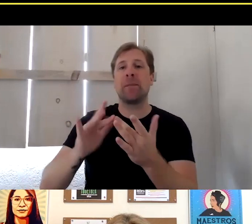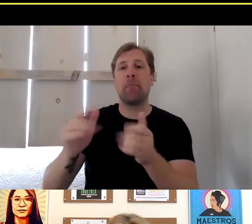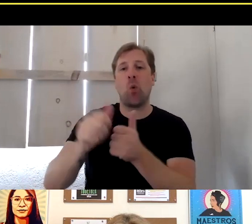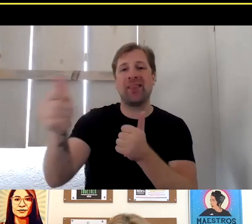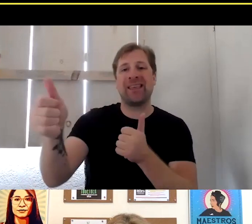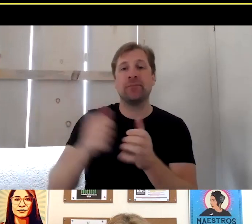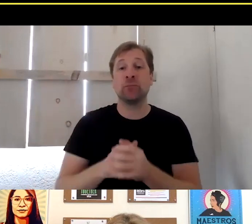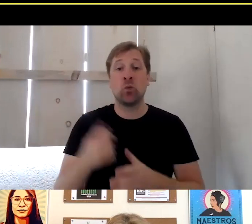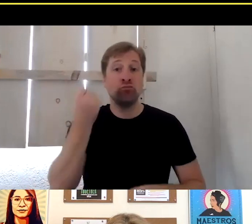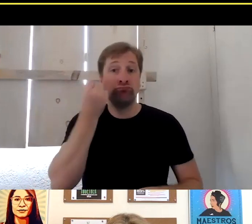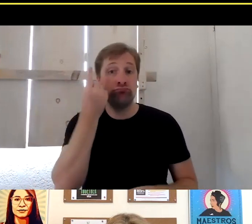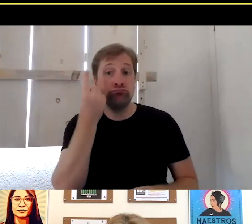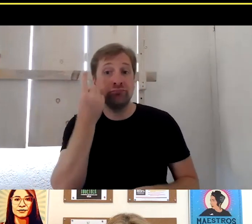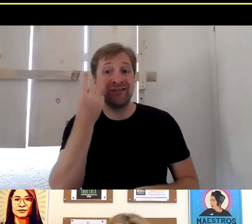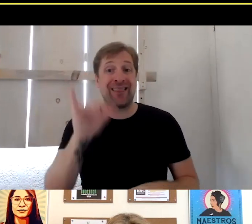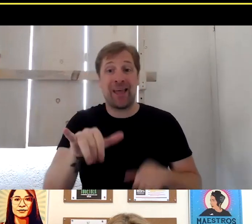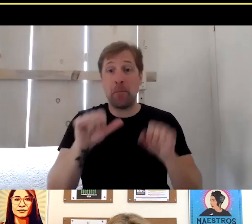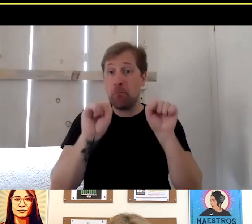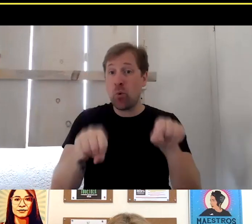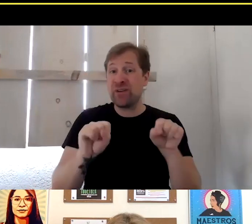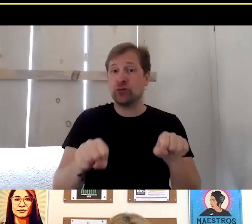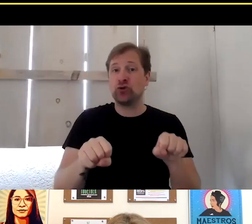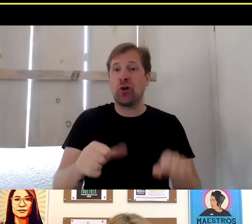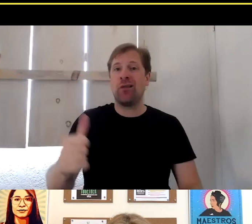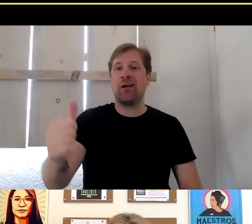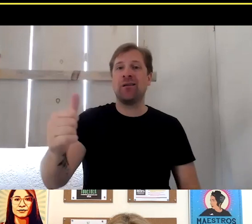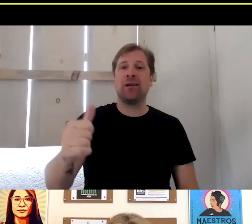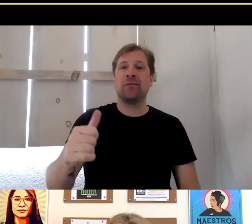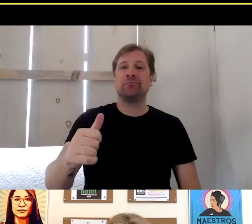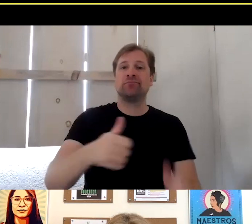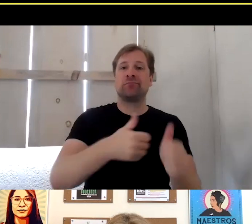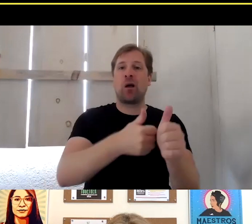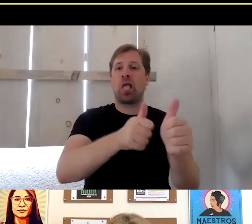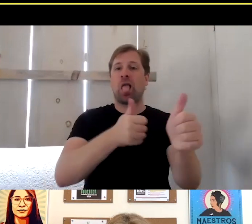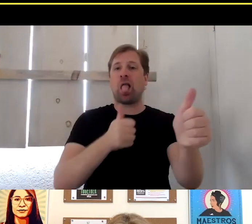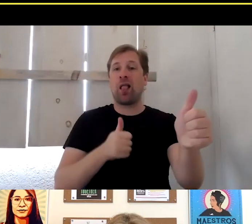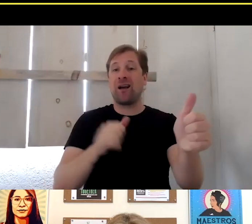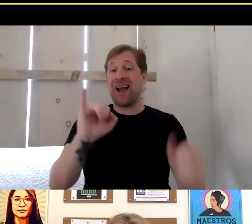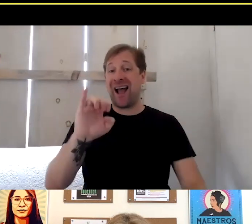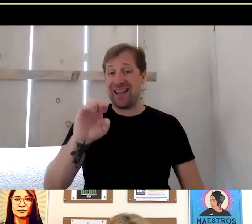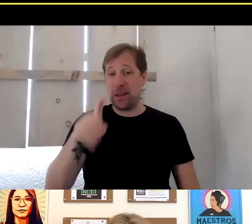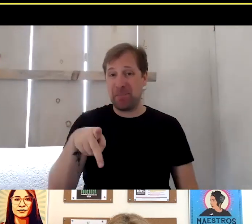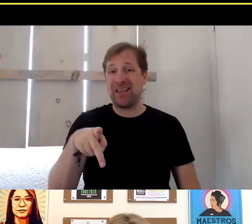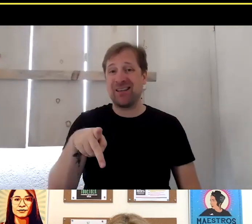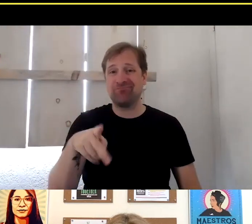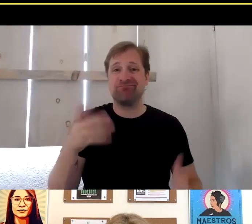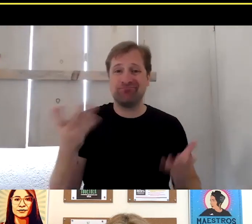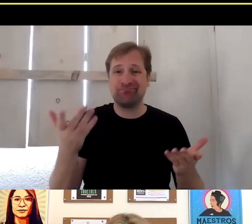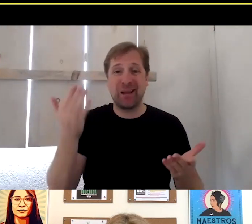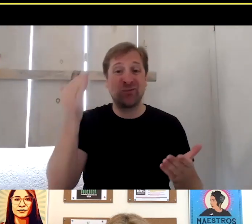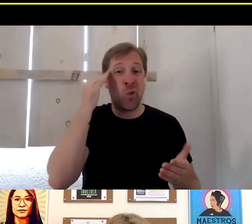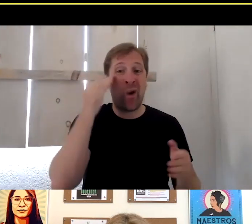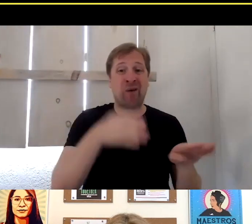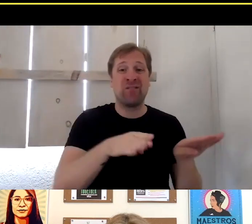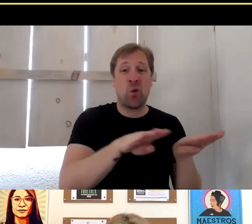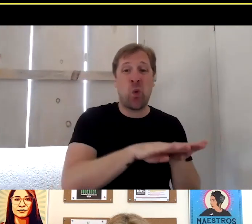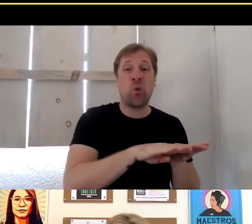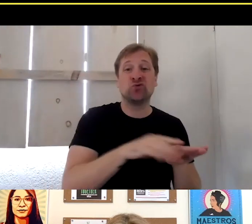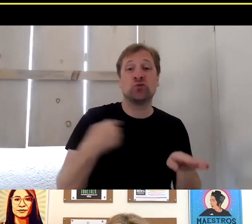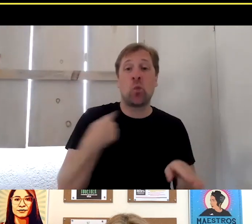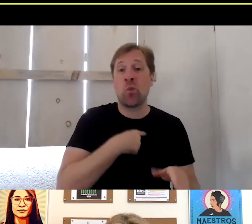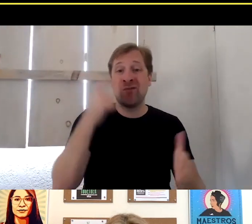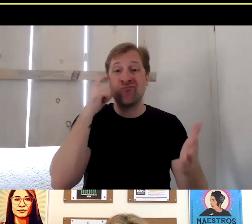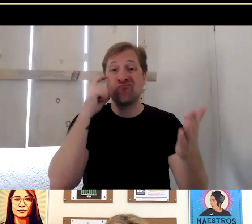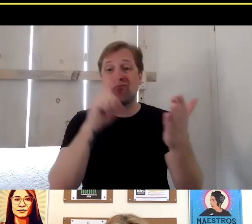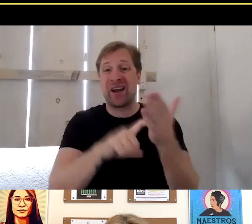understanding that there will be potential backlog in IEPs due to the closure. We recognize that we may